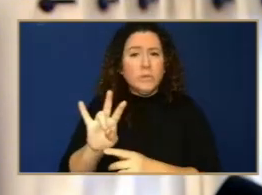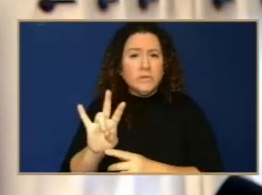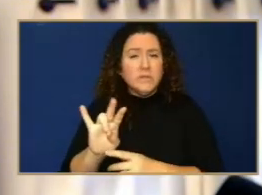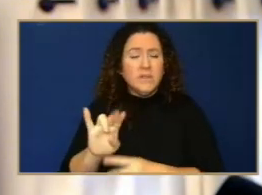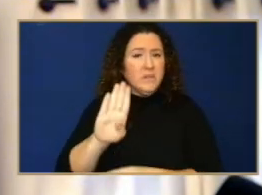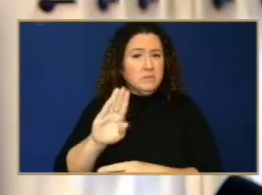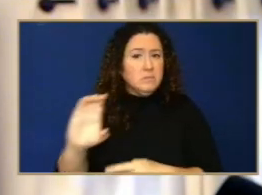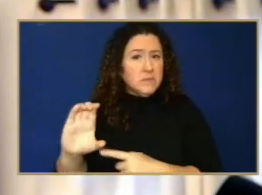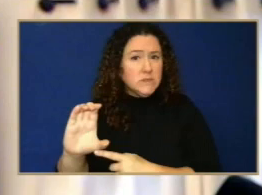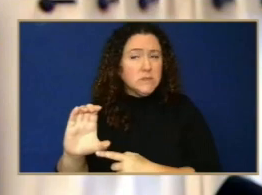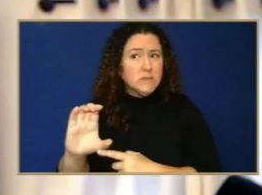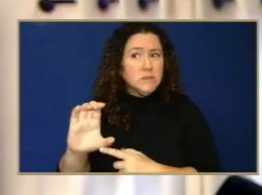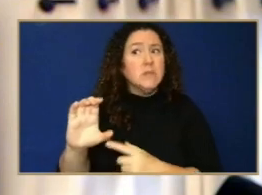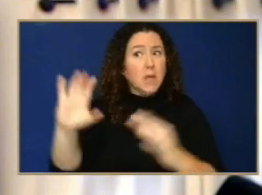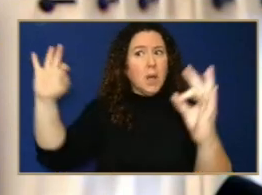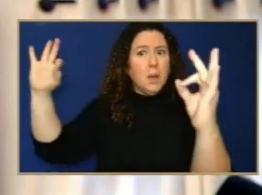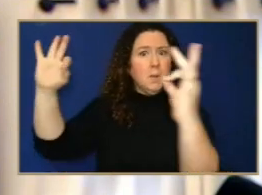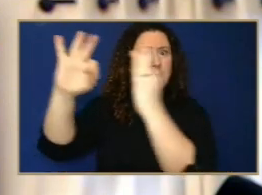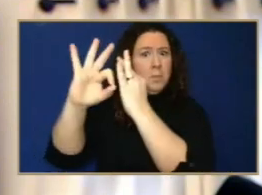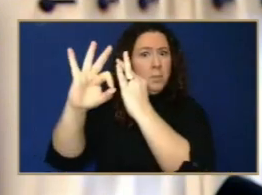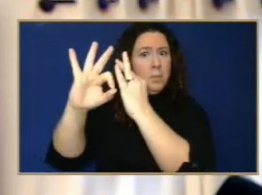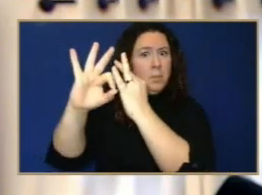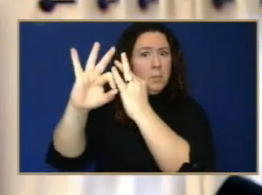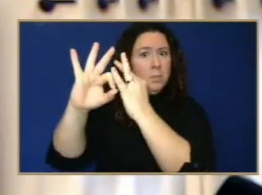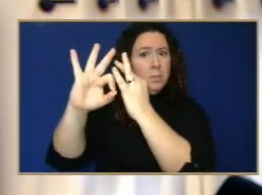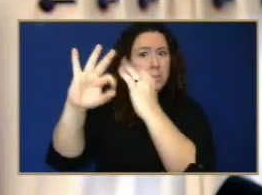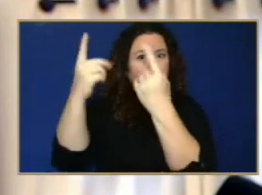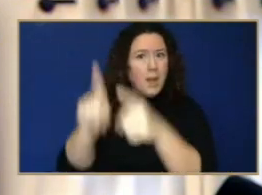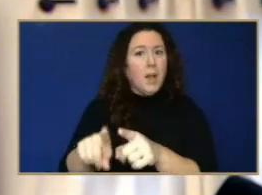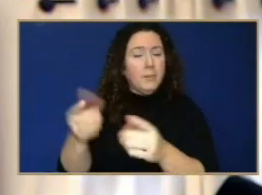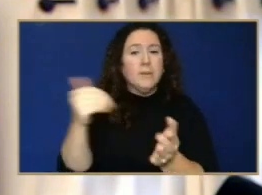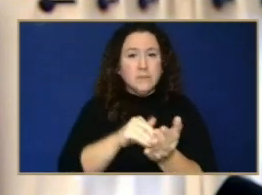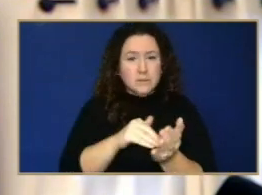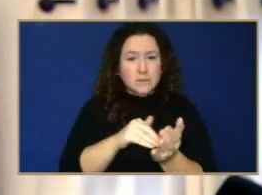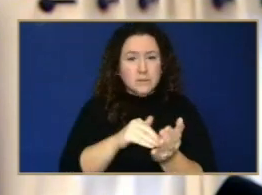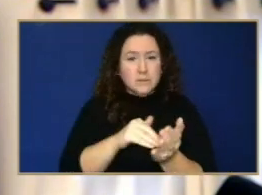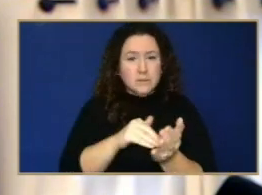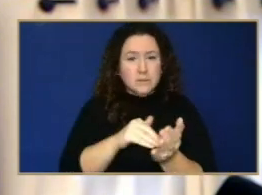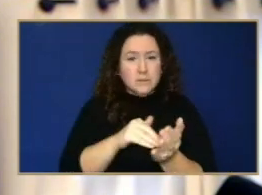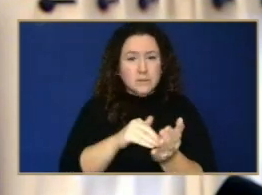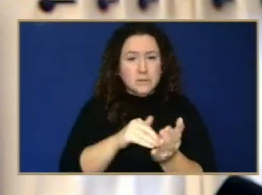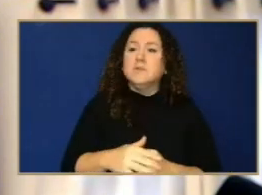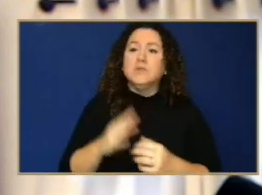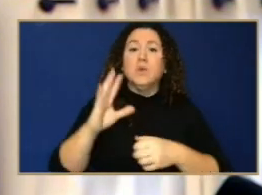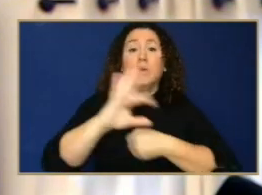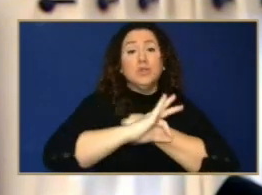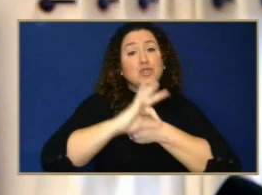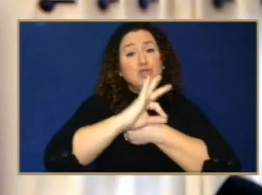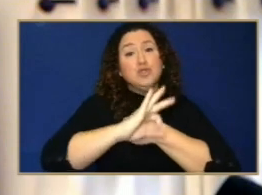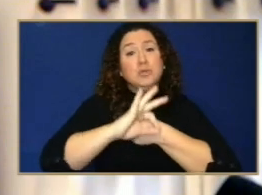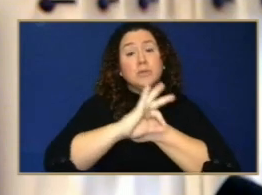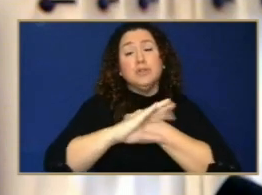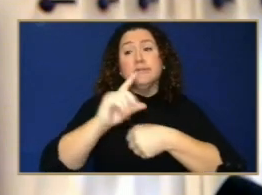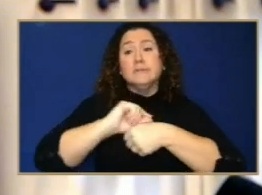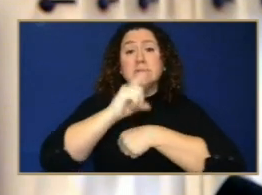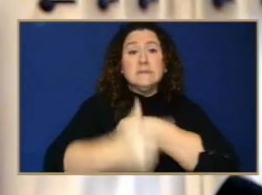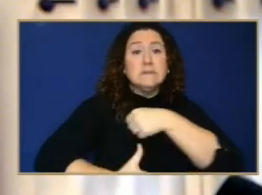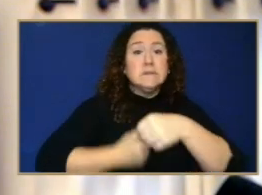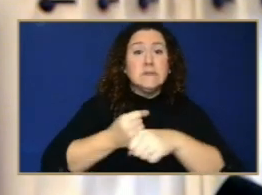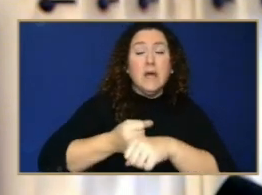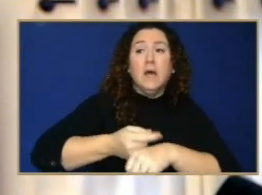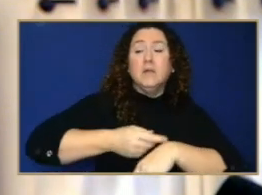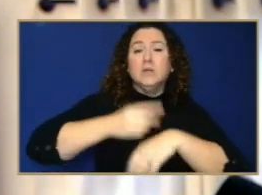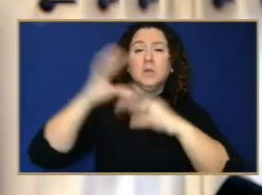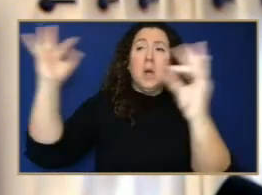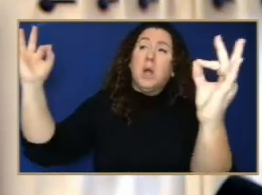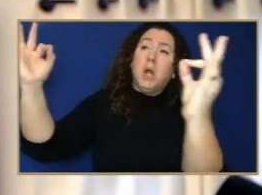where Jupiter and Saturn were near in the sky, very near to each other. Maybe it wasn't a tenth of a degree, but maybe a degree apart. So it's